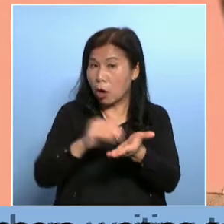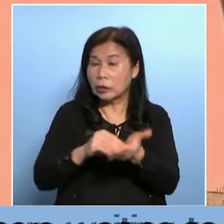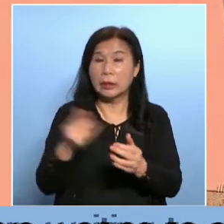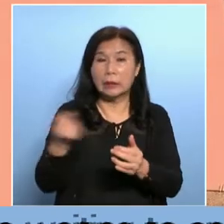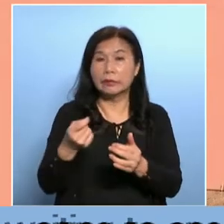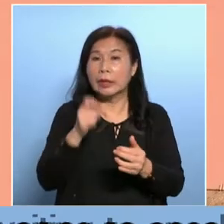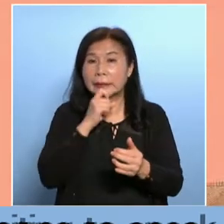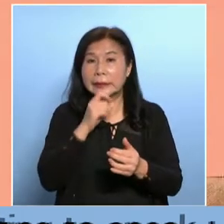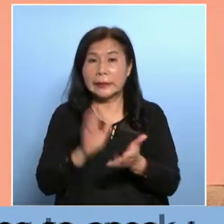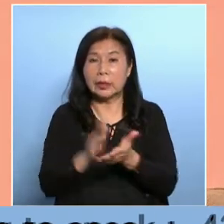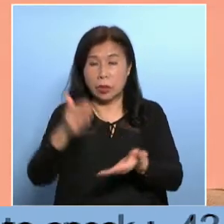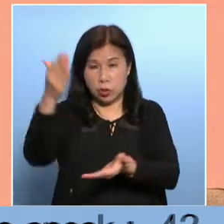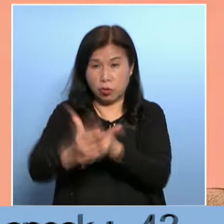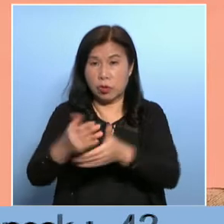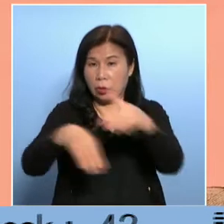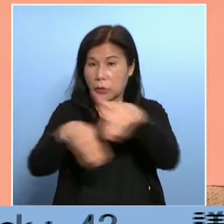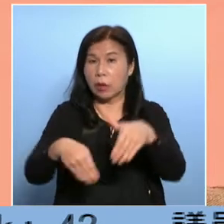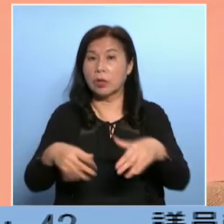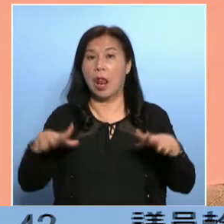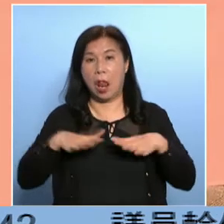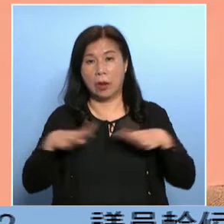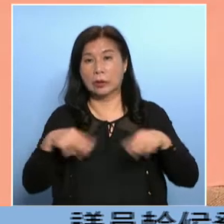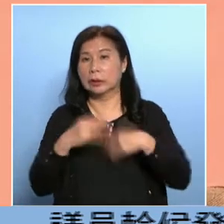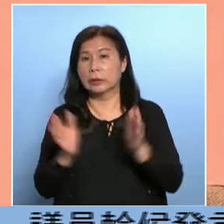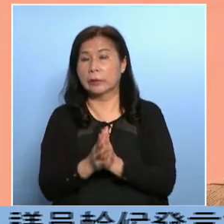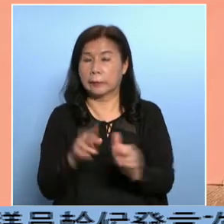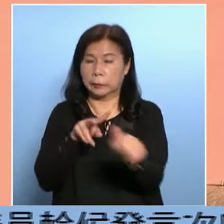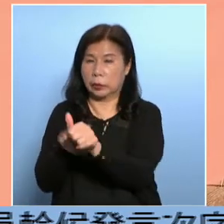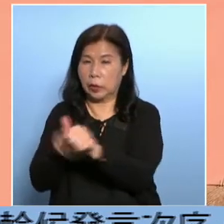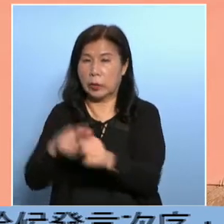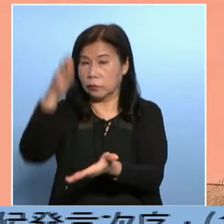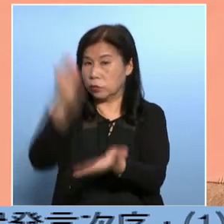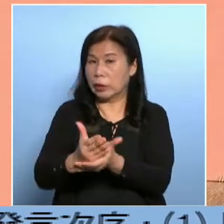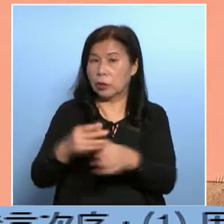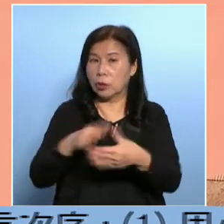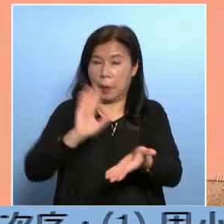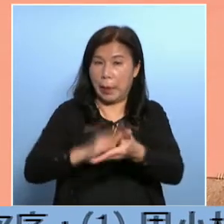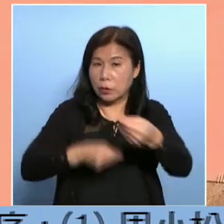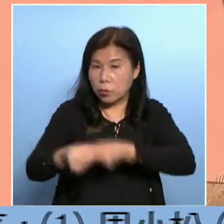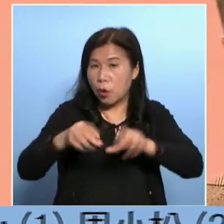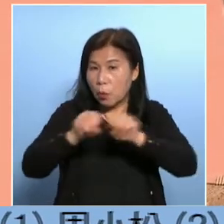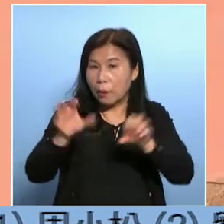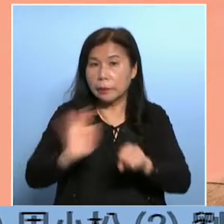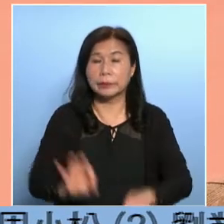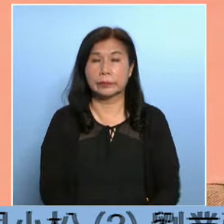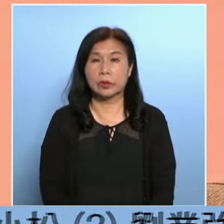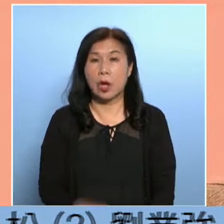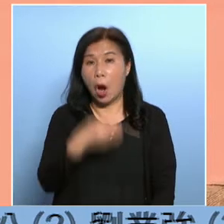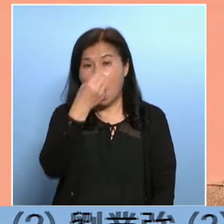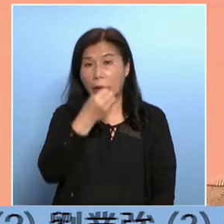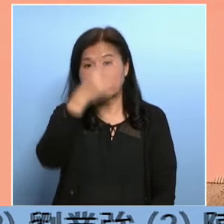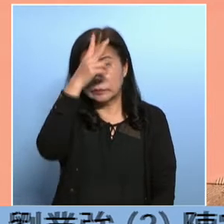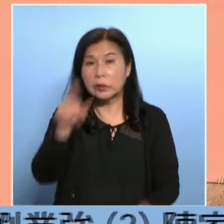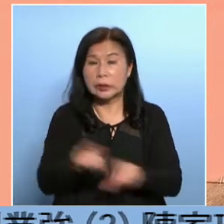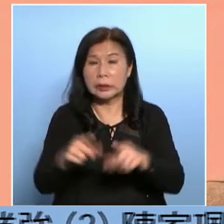reporting of local cases, we should carefully stamp out the cases. It's not lying flat, but actually contain and cut off the transmission. At the same time, we